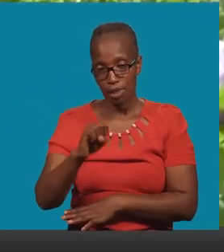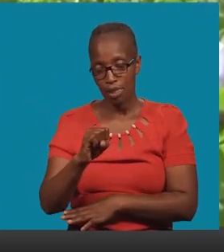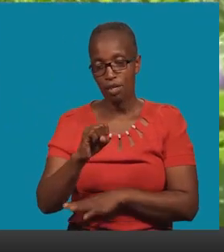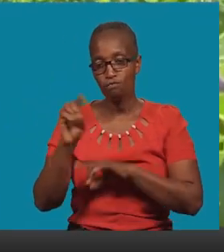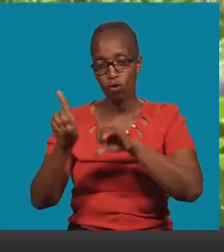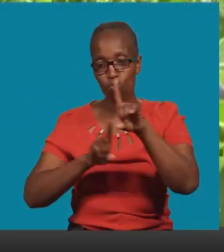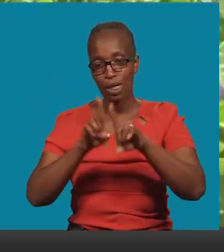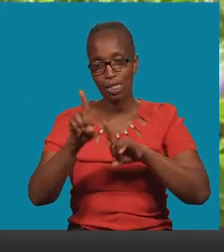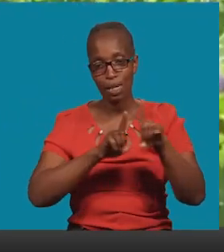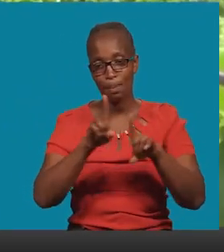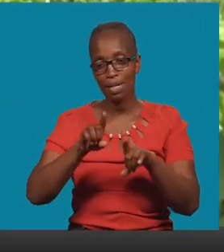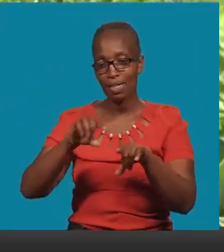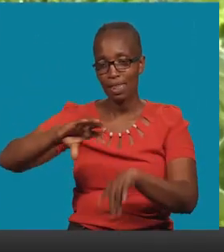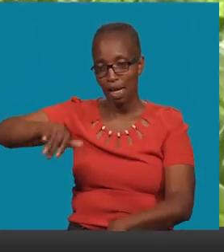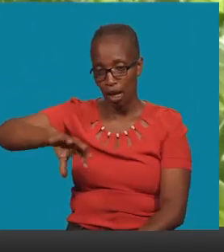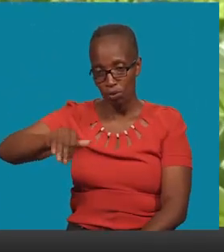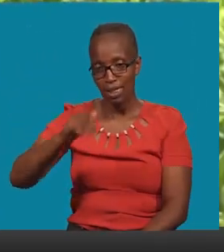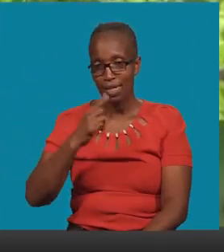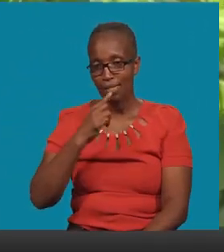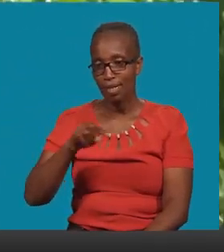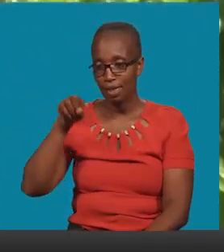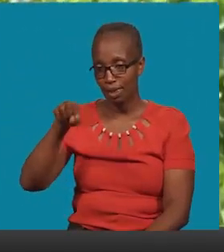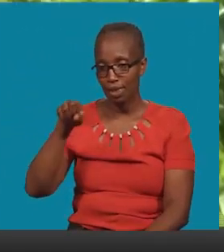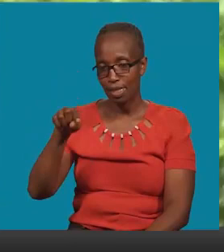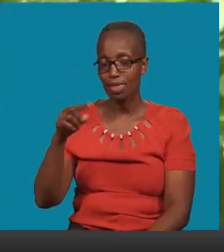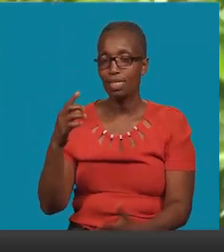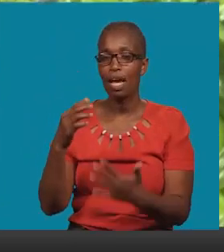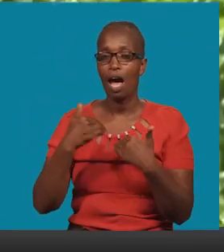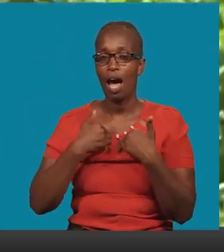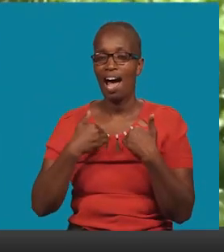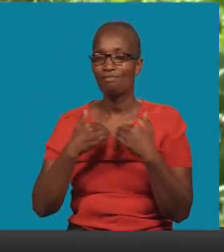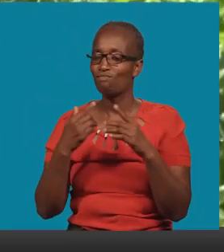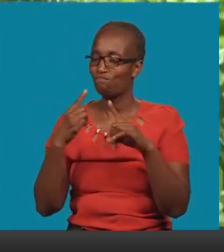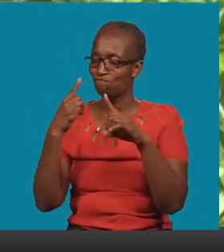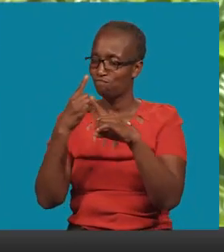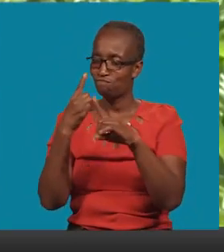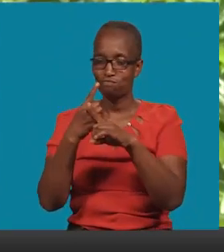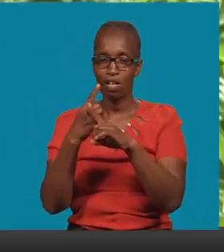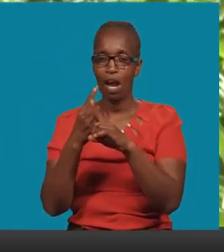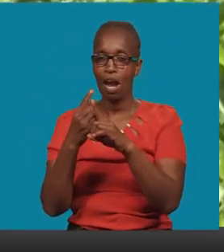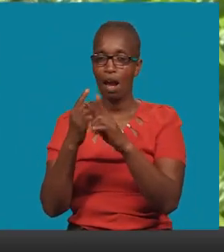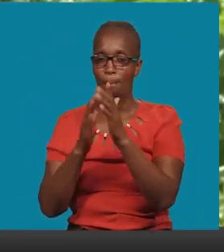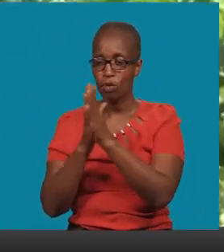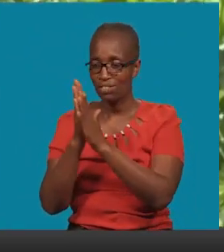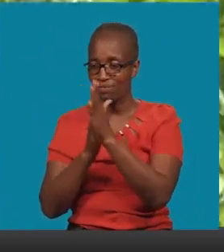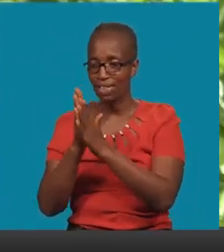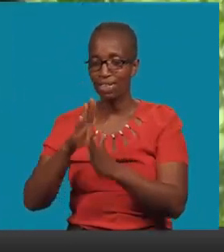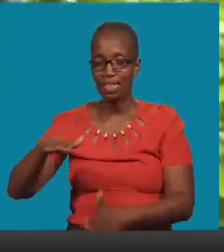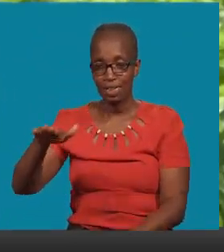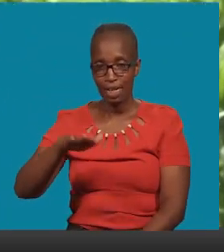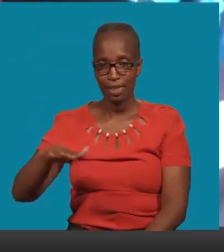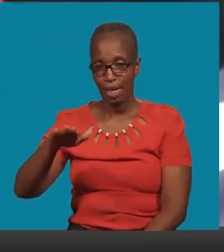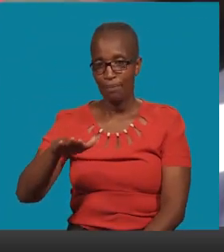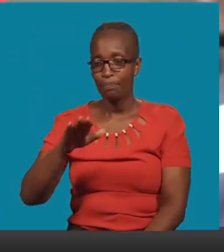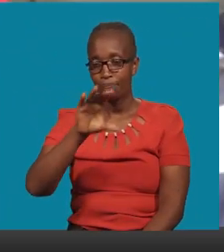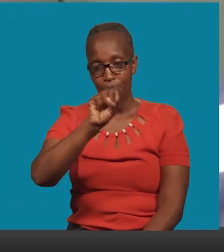Siaya Elizabeth Odor alidokeza kwamba kaunti hiyo ina mazingira ya kipekee ambayo ni pamoja na maziwa matano yaliyo vivutio vya